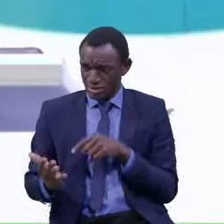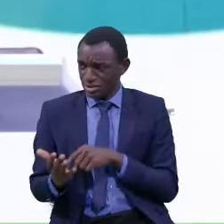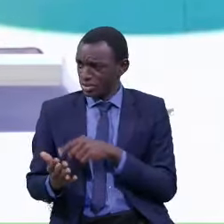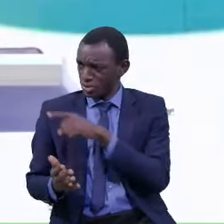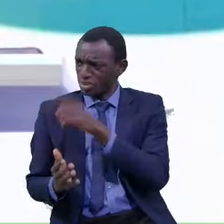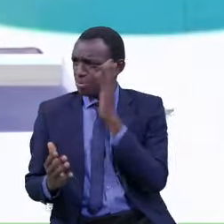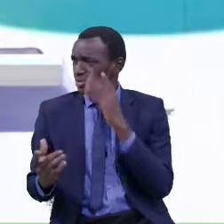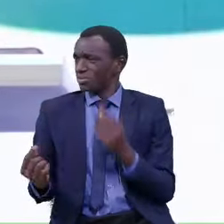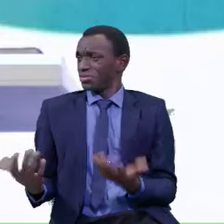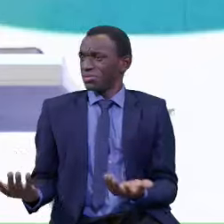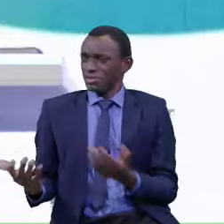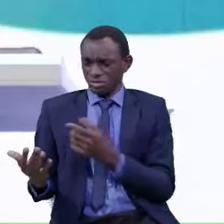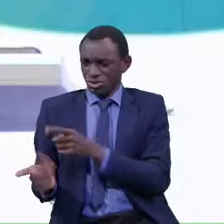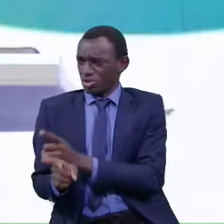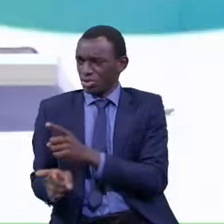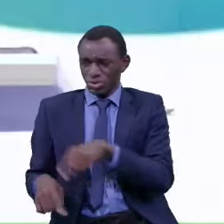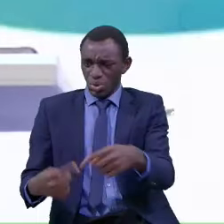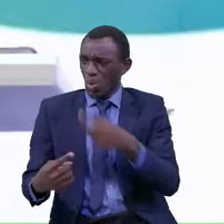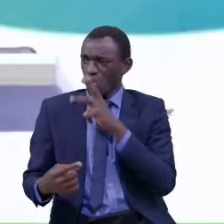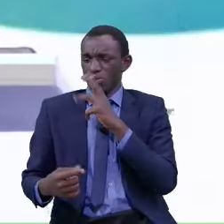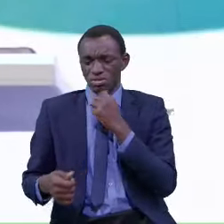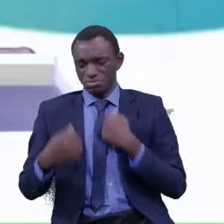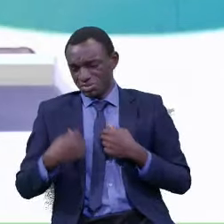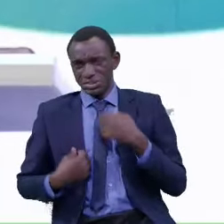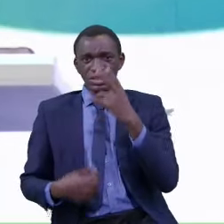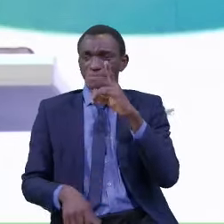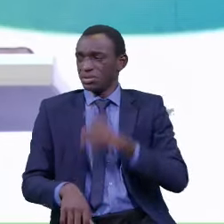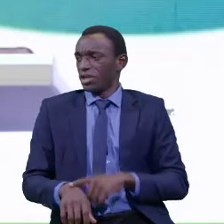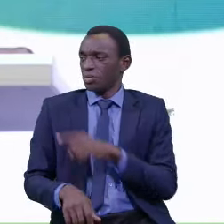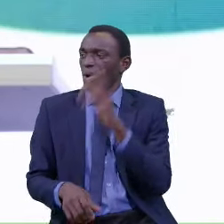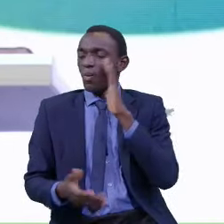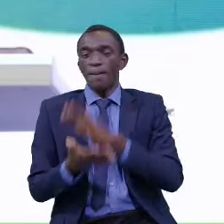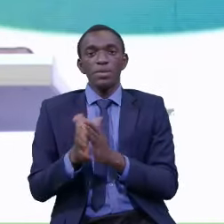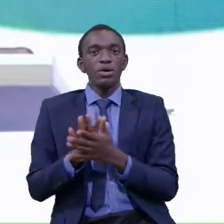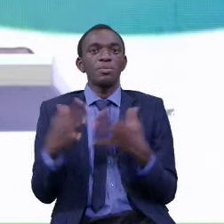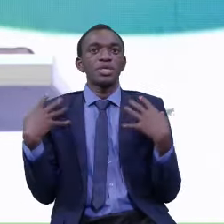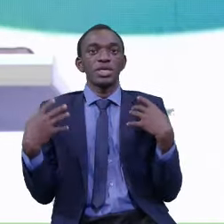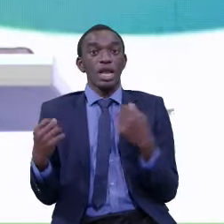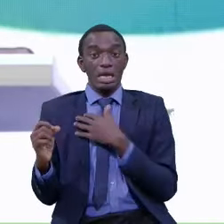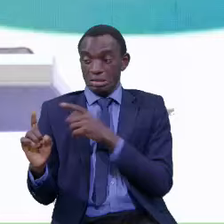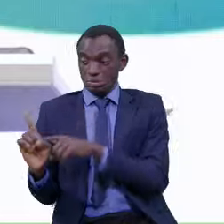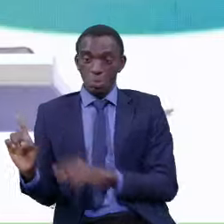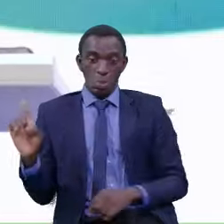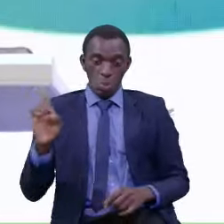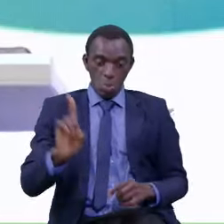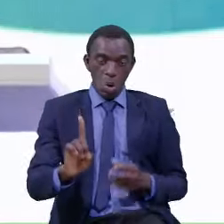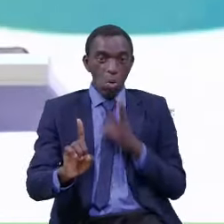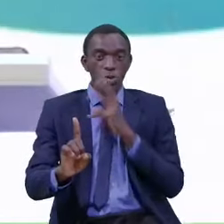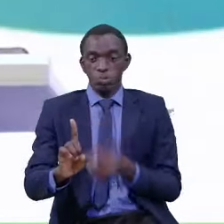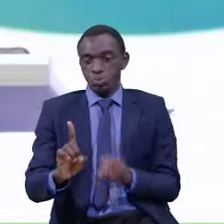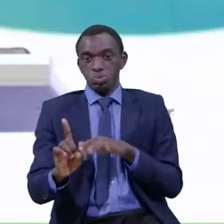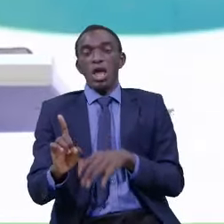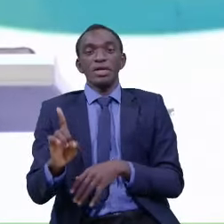1, 2, 3, 4, 5, 6, 7 times. It was in Jordan. It came out. Healing had taken place. I'm saying,